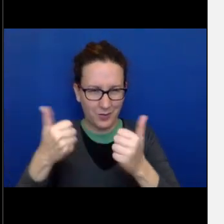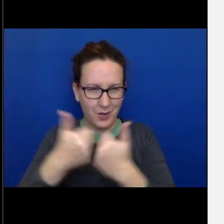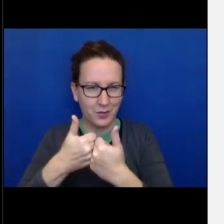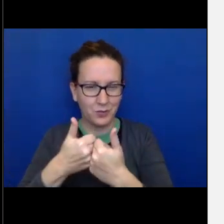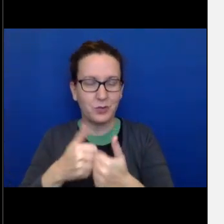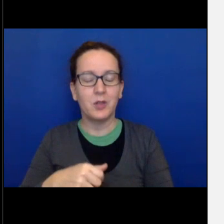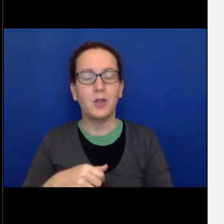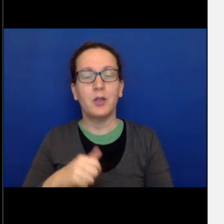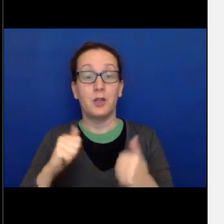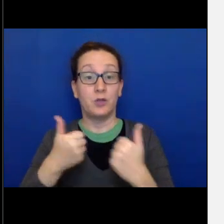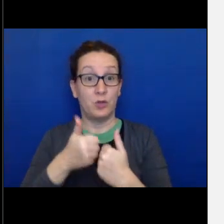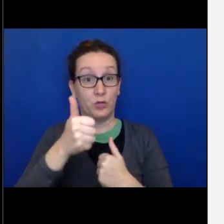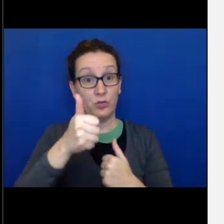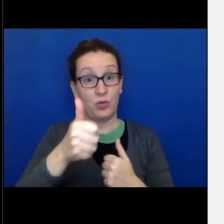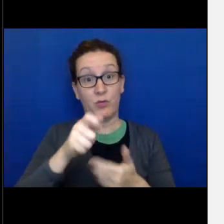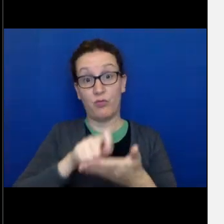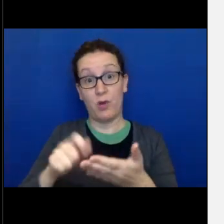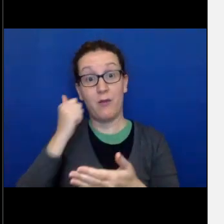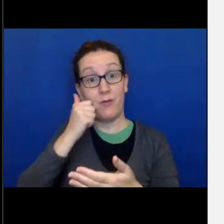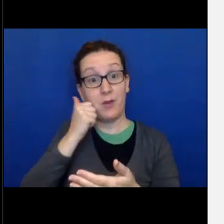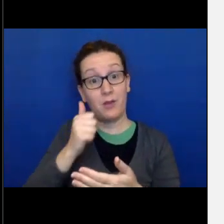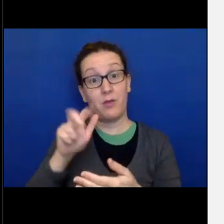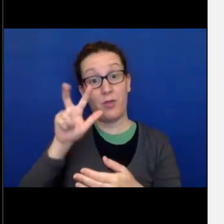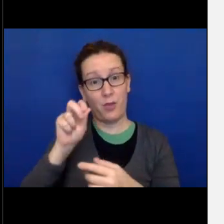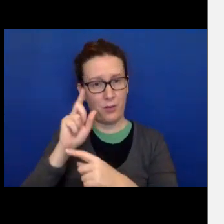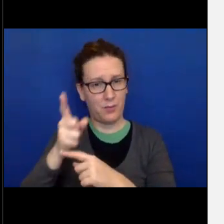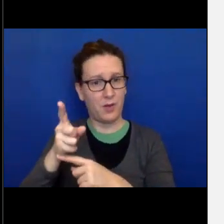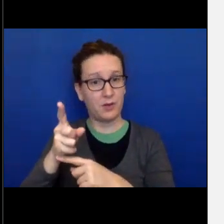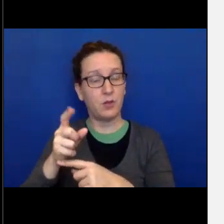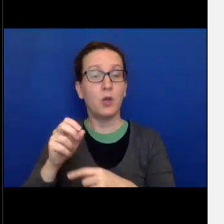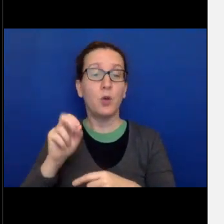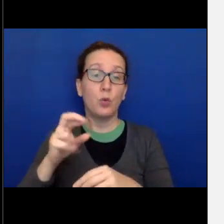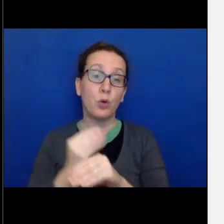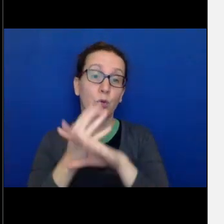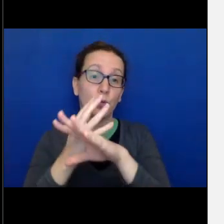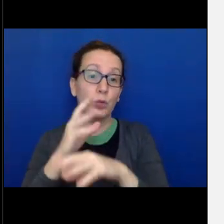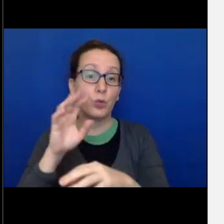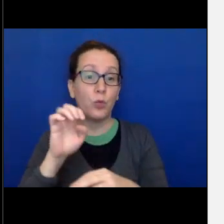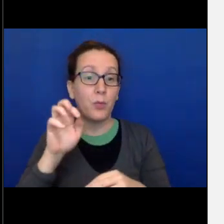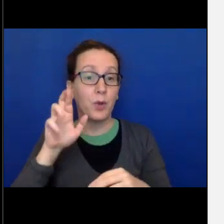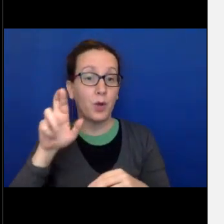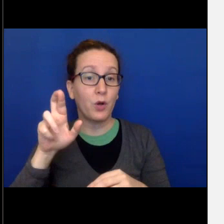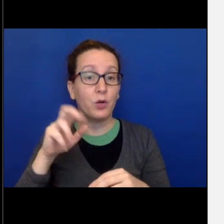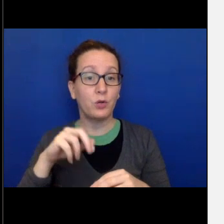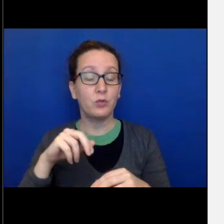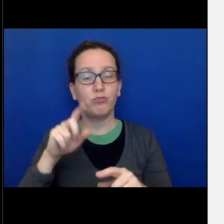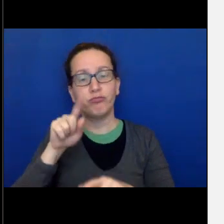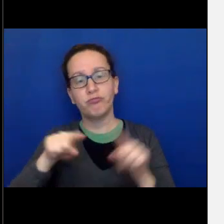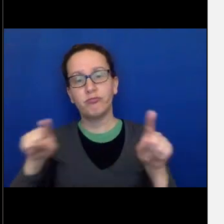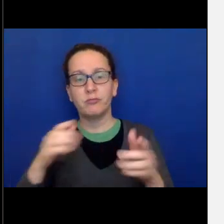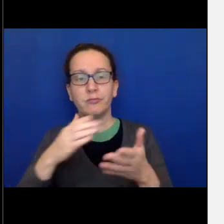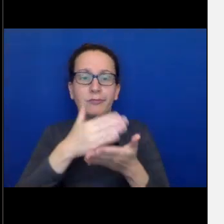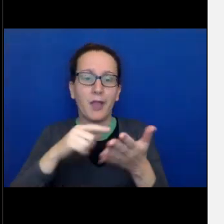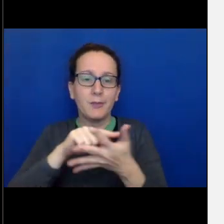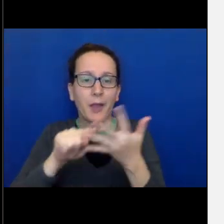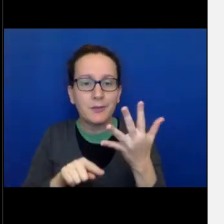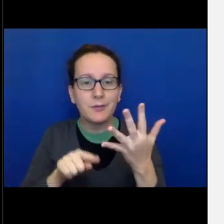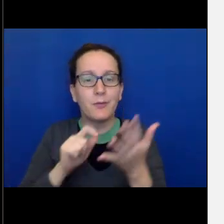where you challenge yourself to write every day again for 30 minutes, or the webinars, right, in which they have on different aspects of the writing